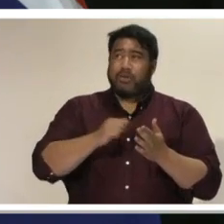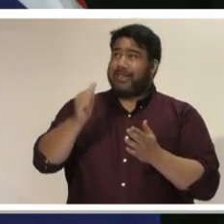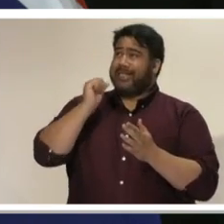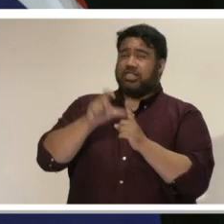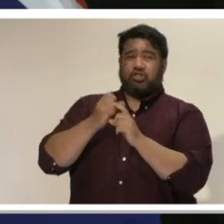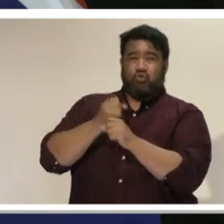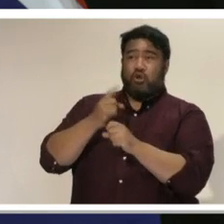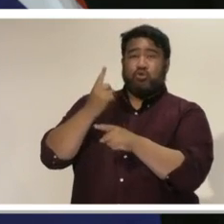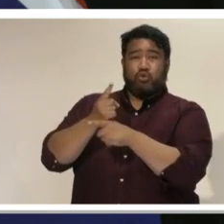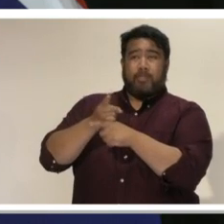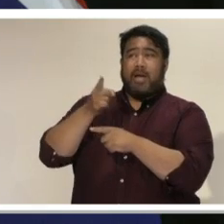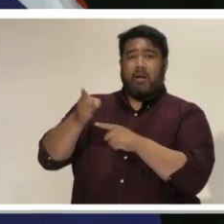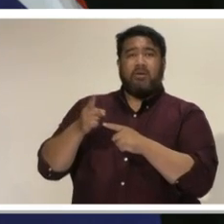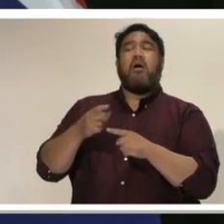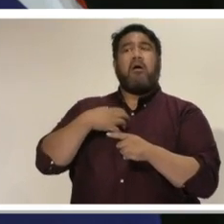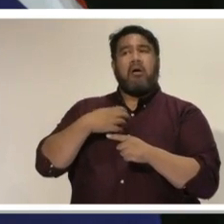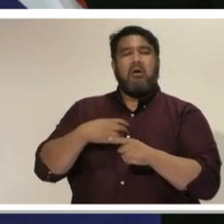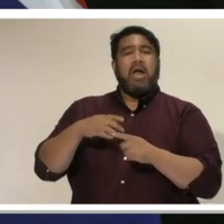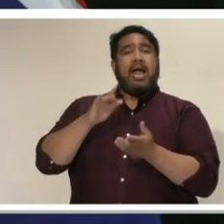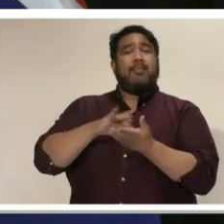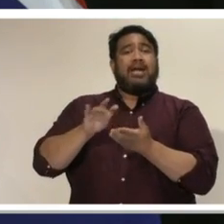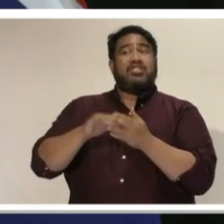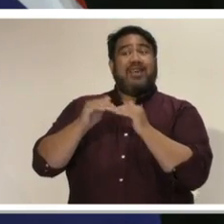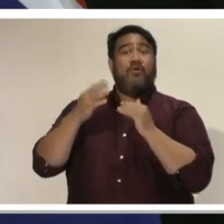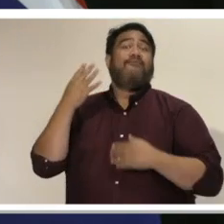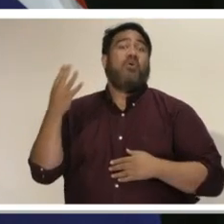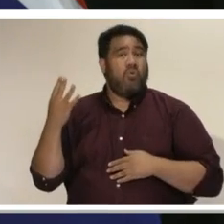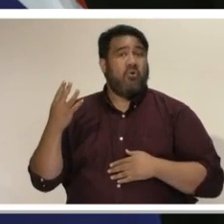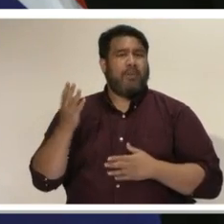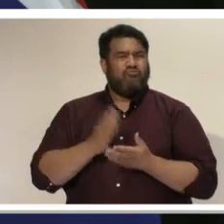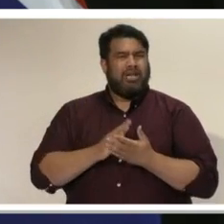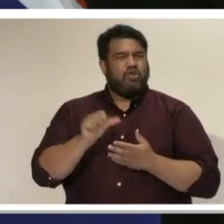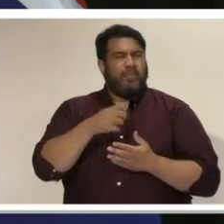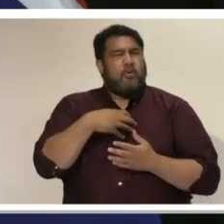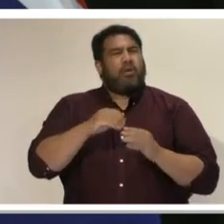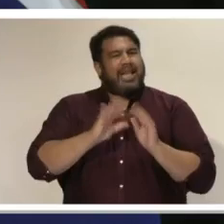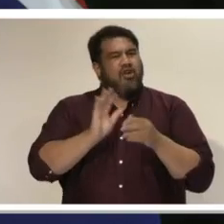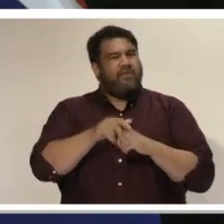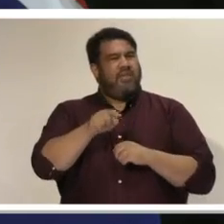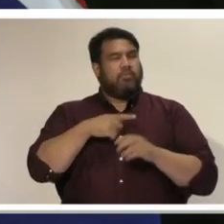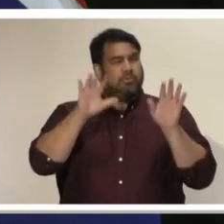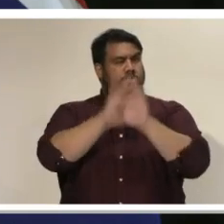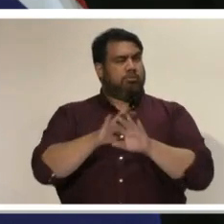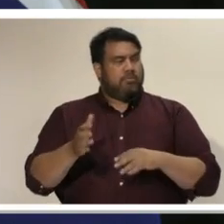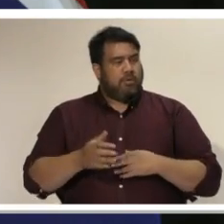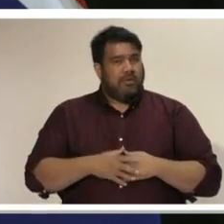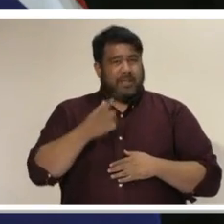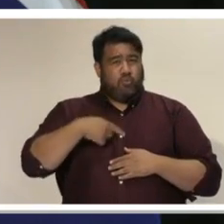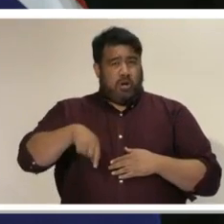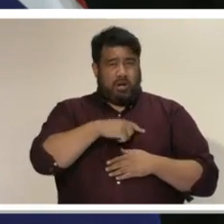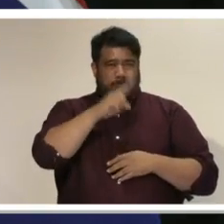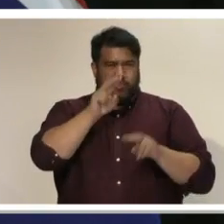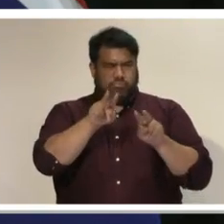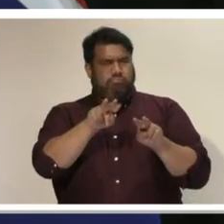was referring to is achieving the goal of elimination or the goals of elimination under level 4. Yes. Can you understand why people are